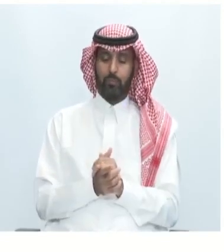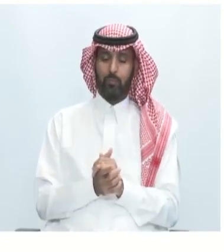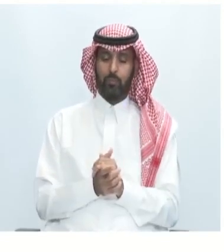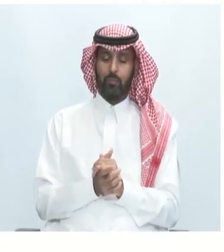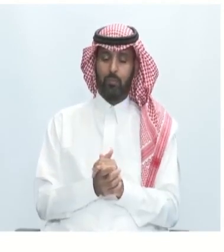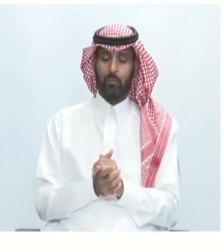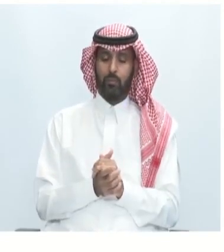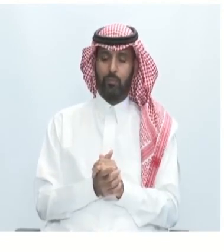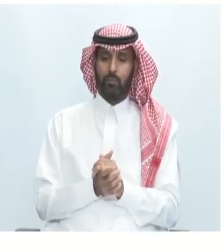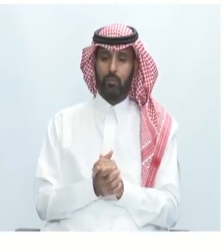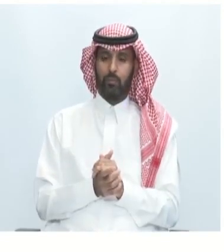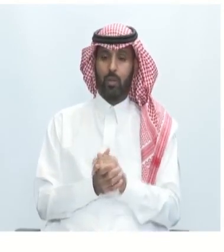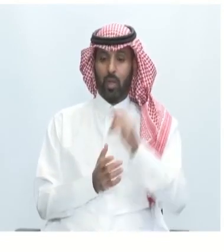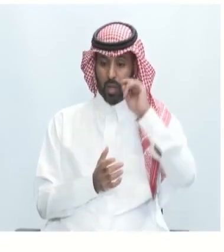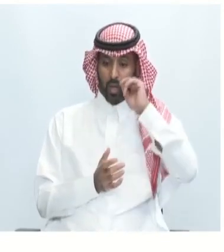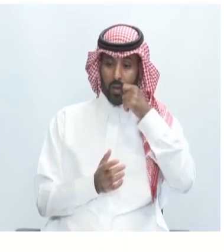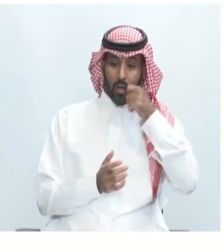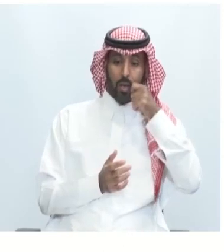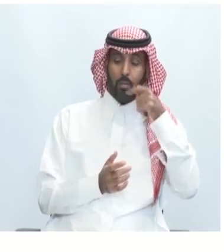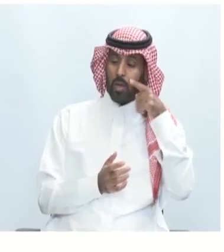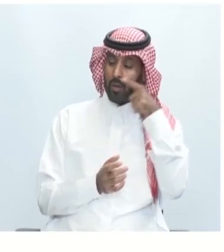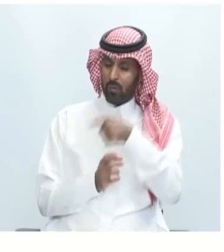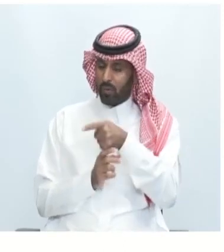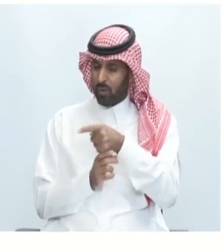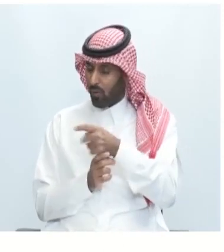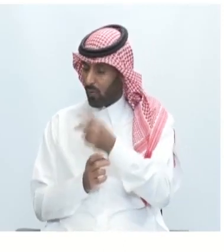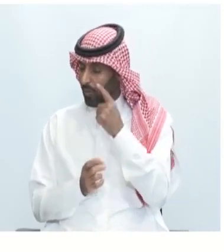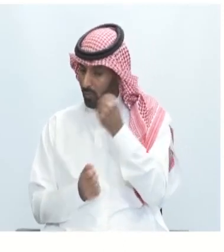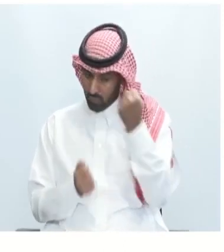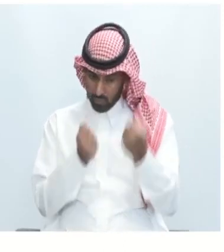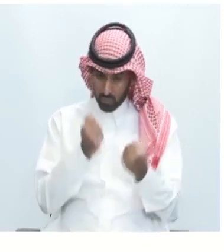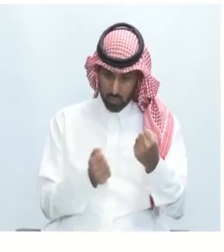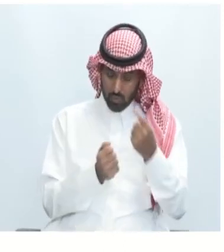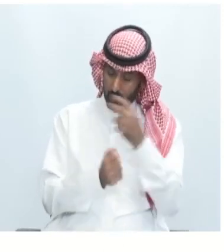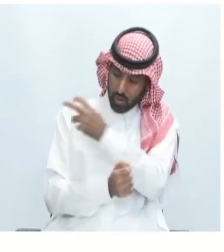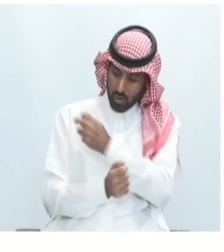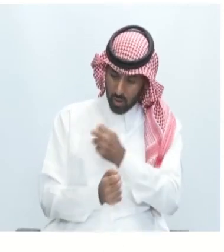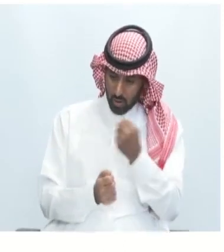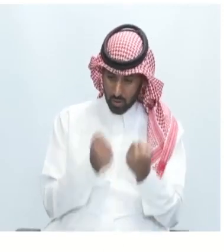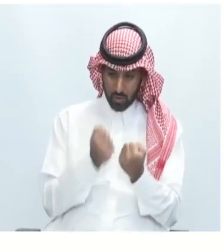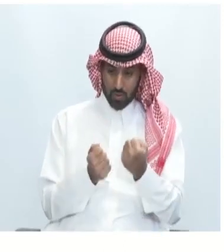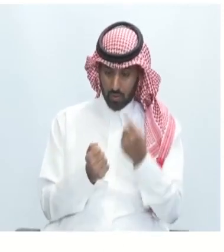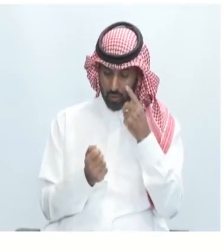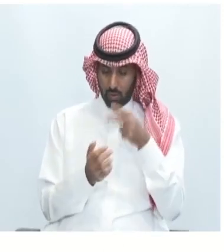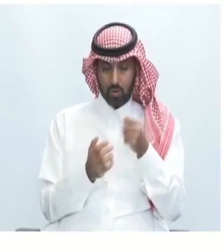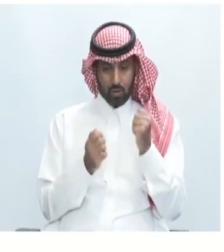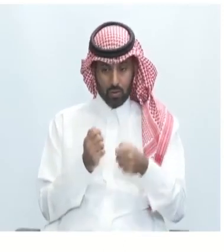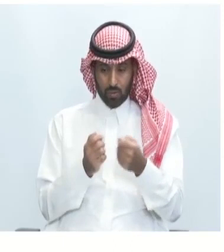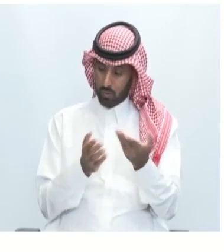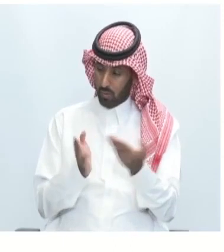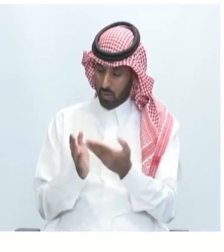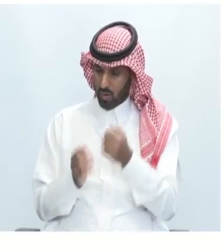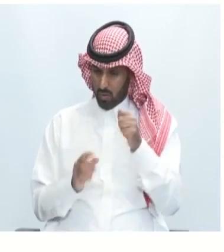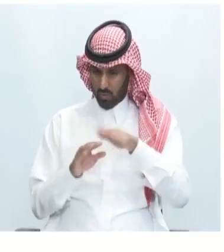Yes, that's correct. A man has been accused of driving a stolen car to court.